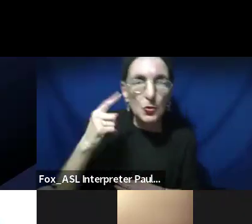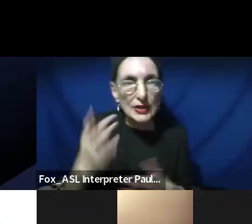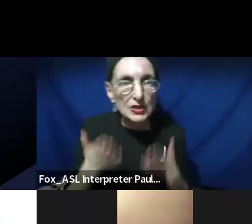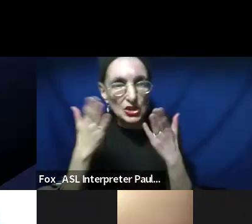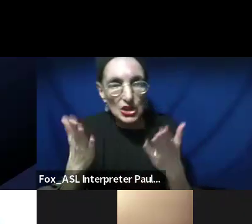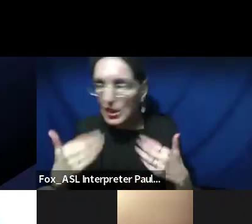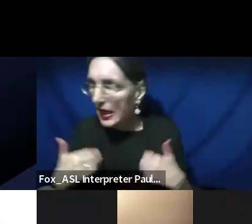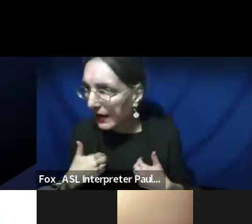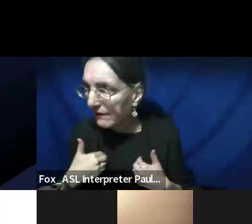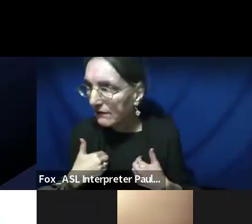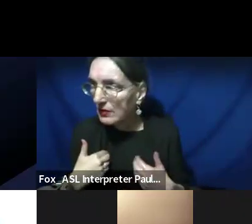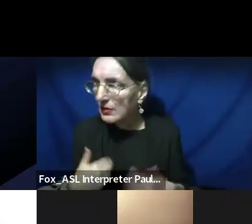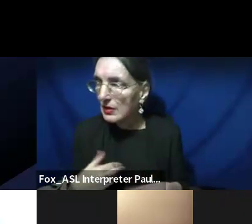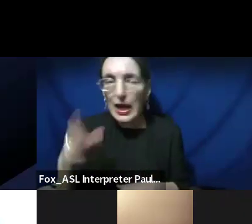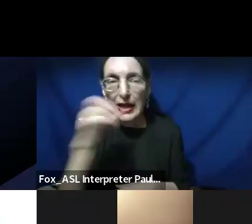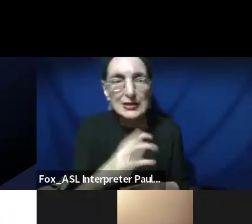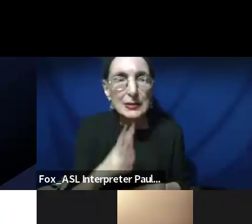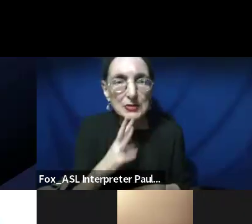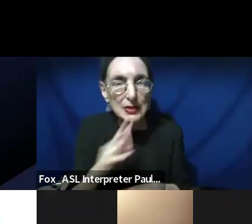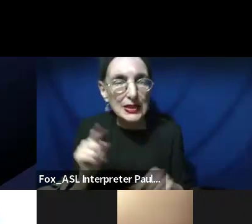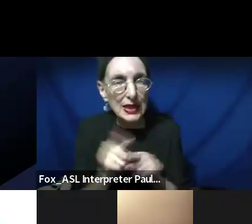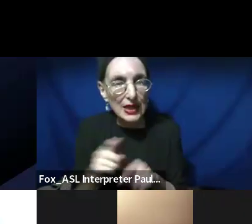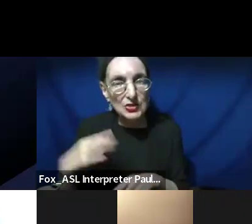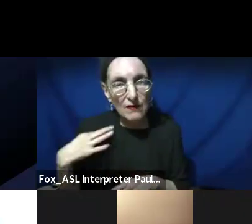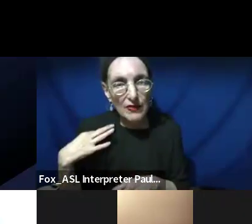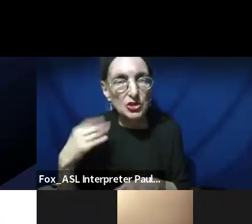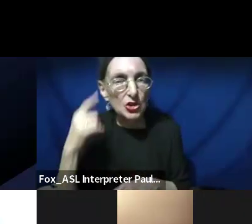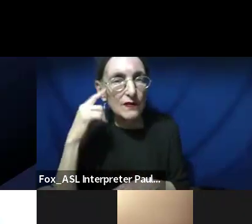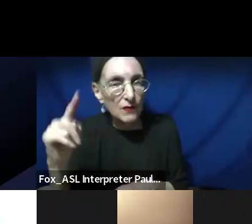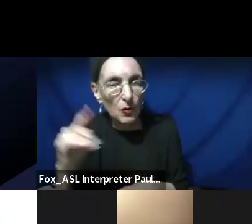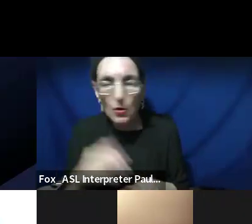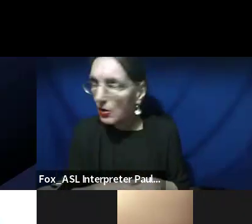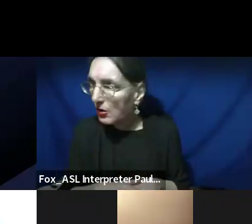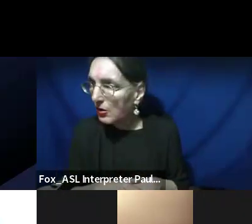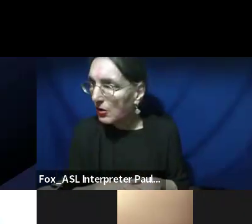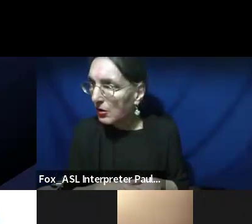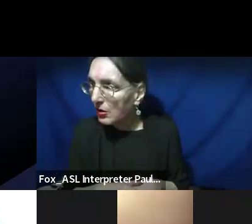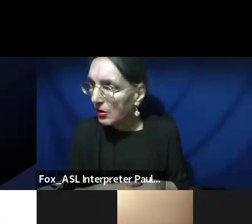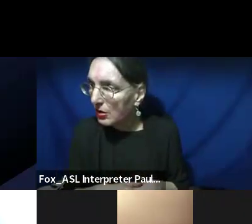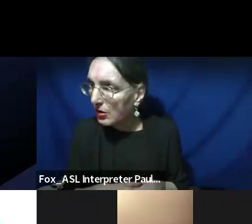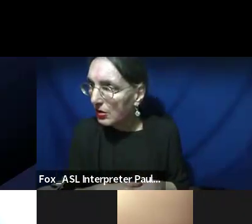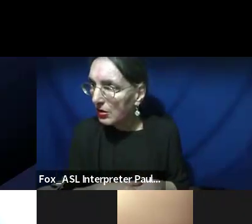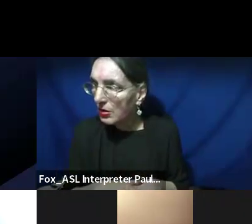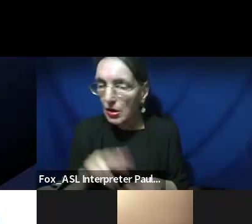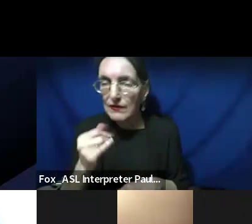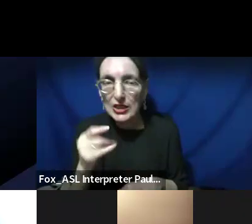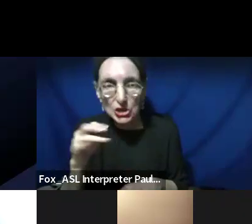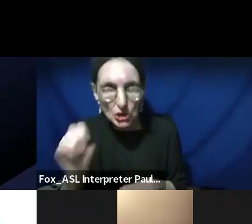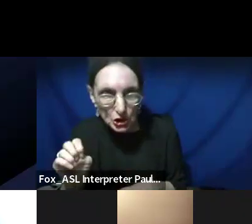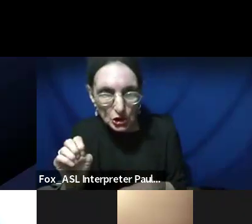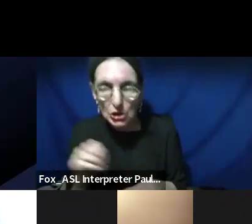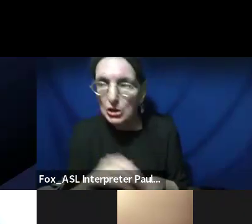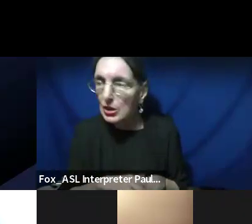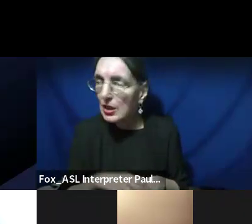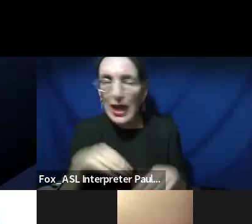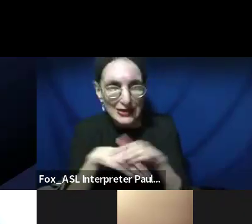guess I'm speaking as just a volunteer for the org Waypoint Adventure, which I know partners with DCR on the Universal Access Program.